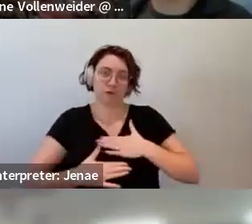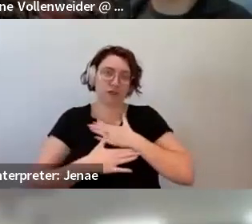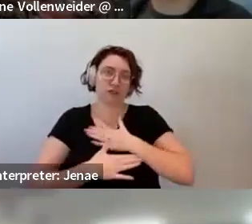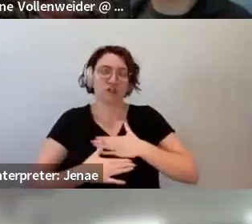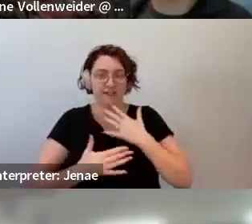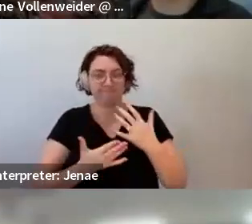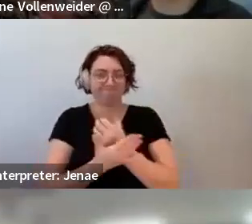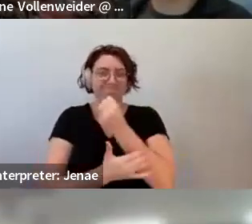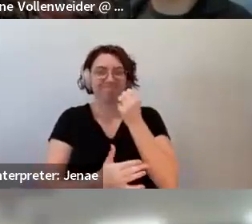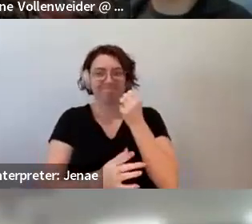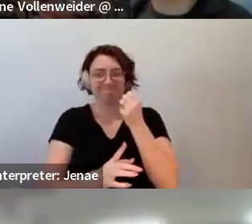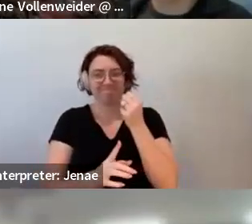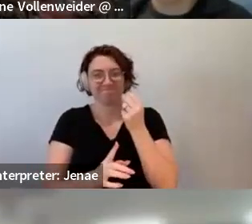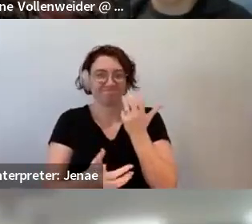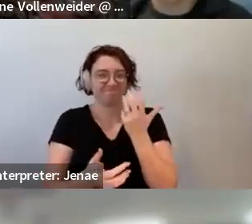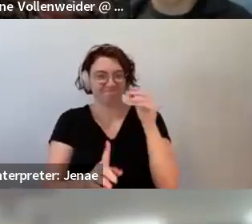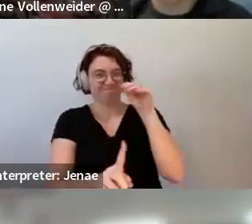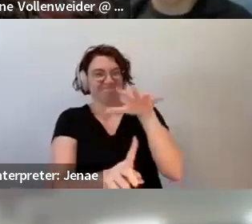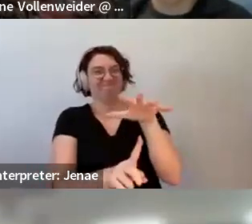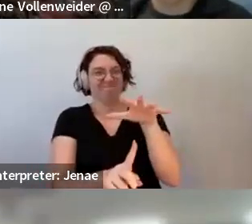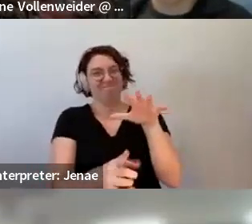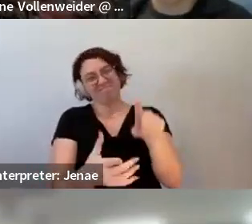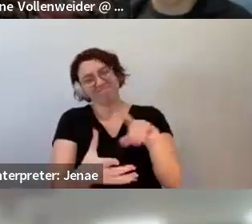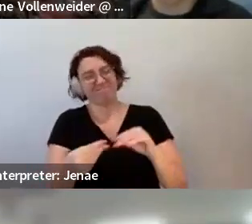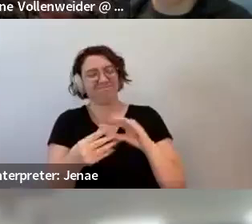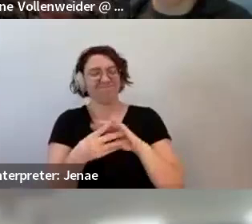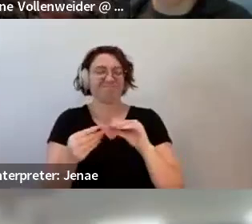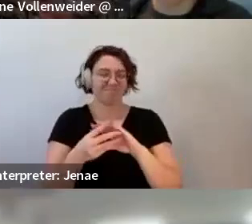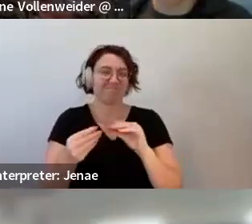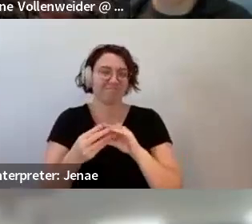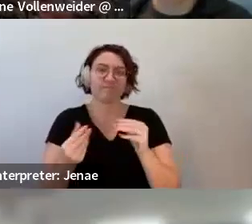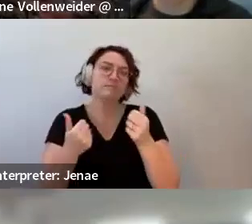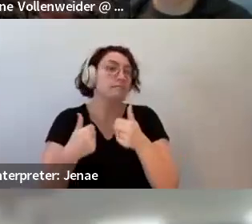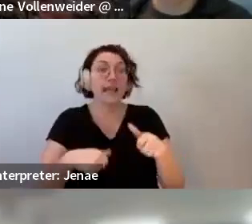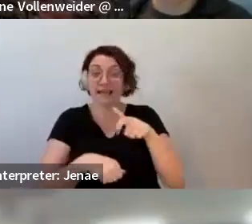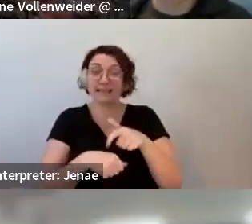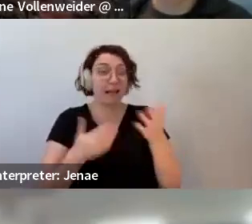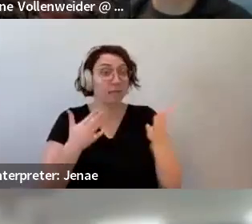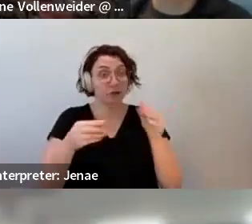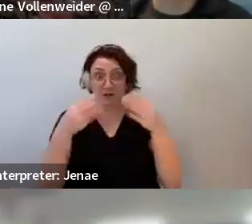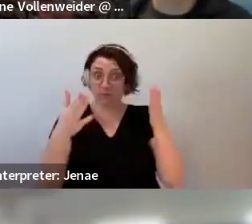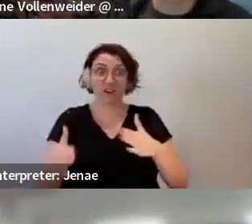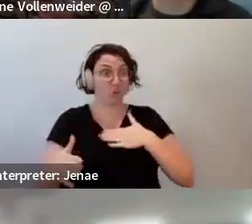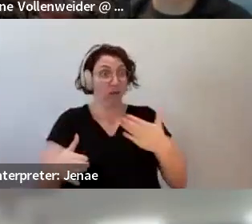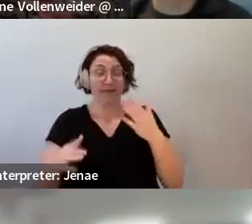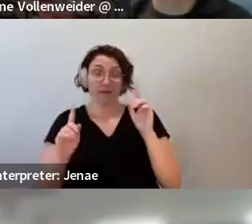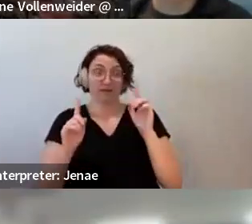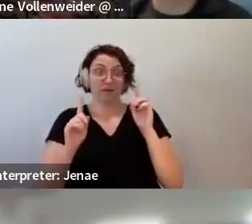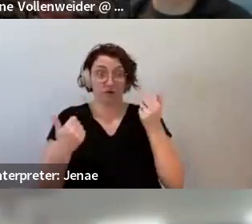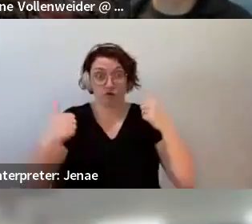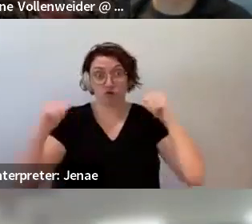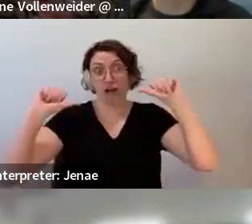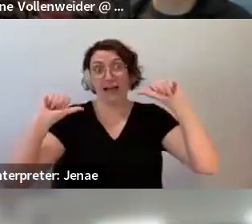do the spotlights for you guys. And anytime service providers are willing to go out there and try a new type of